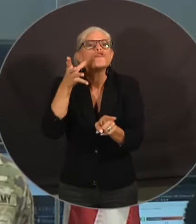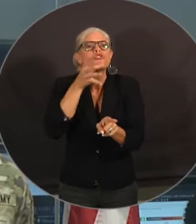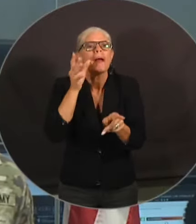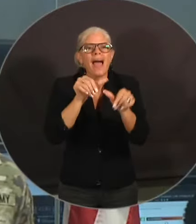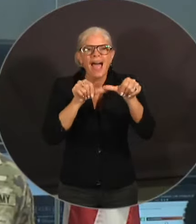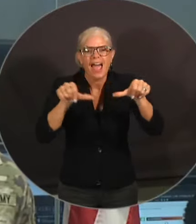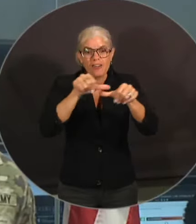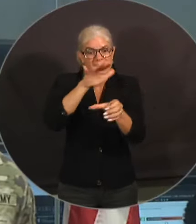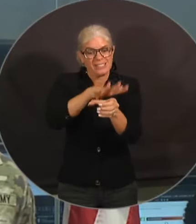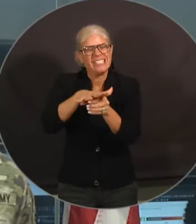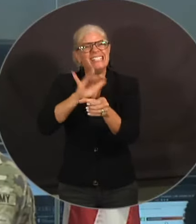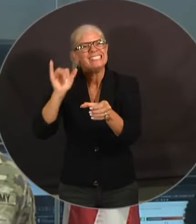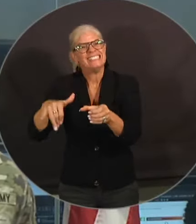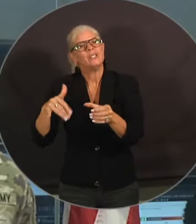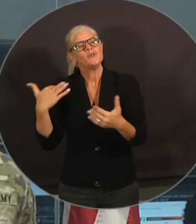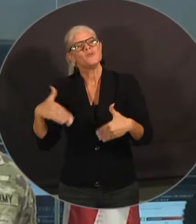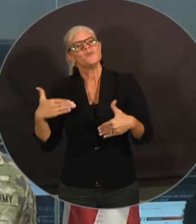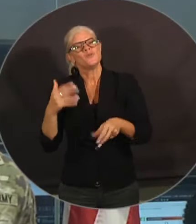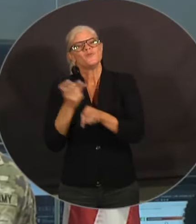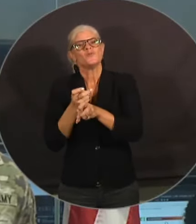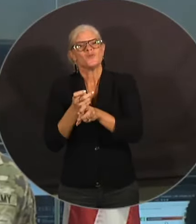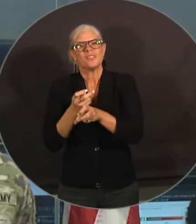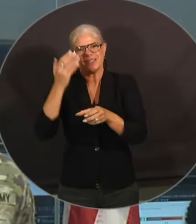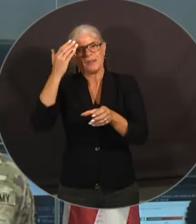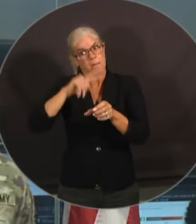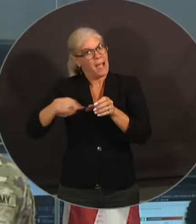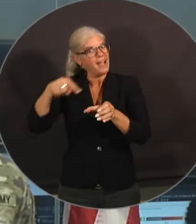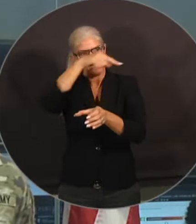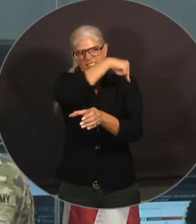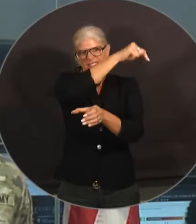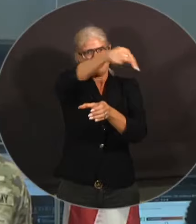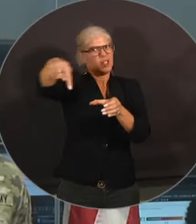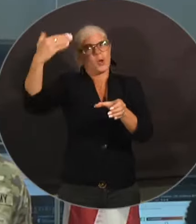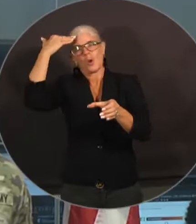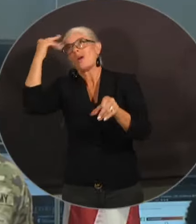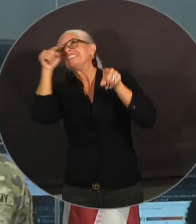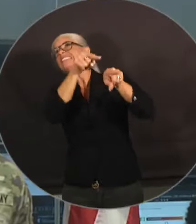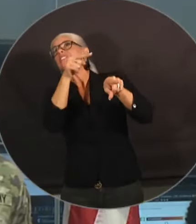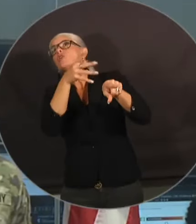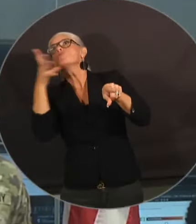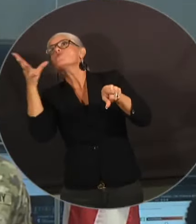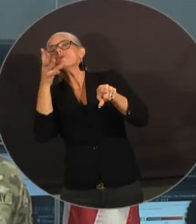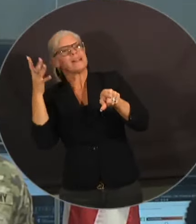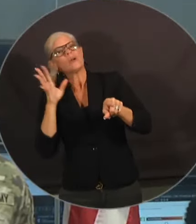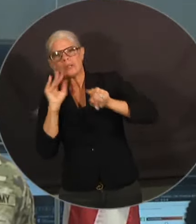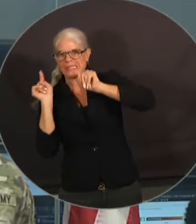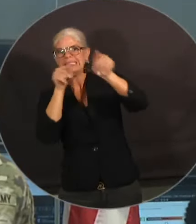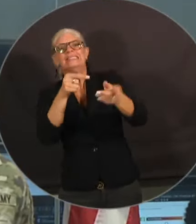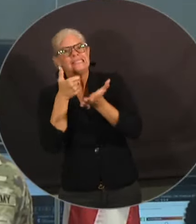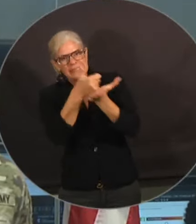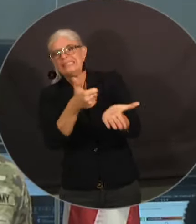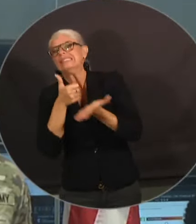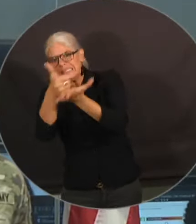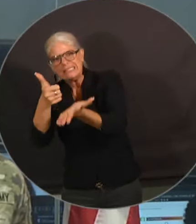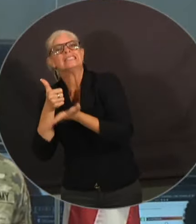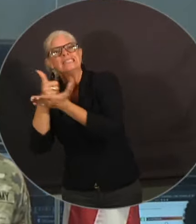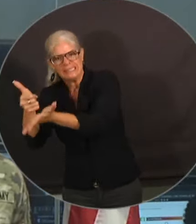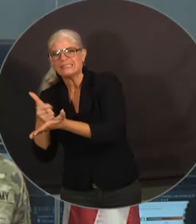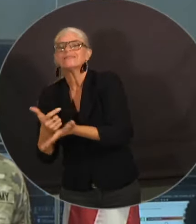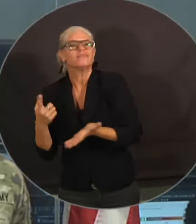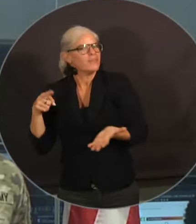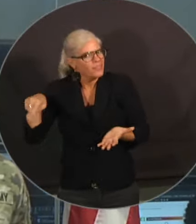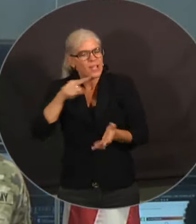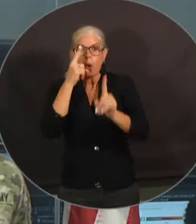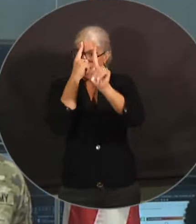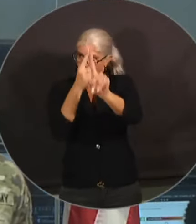really embraced taking mutual aid. They've embraced going in and trying to get this stuff back on as quickly as possible. Now, if